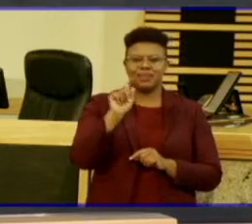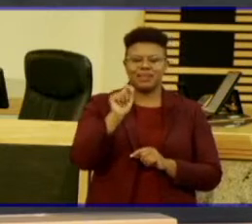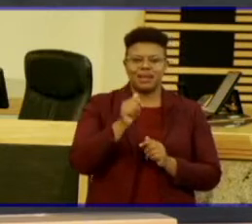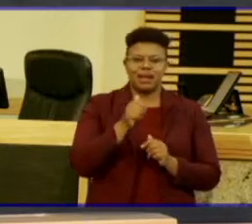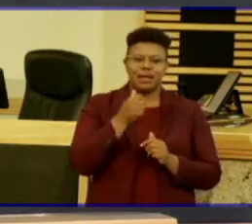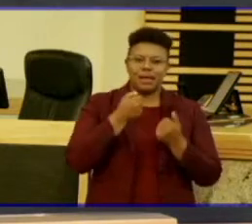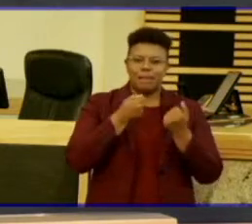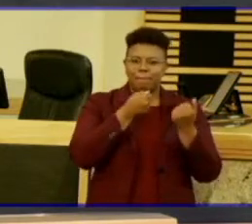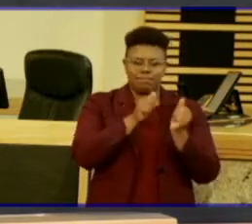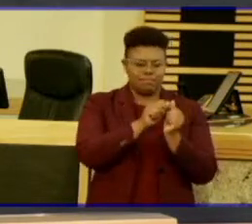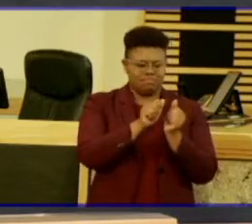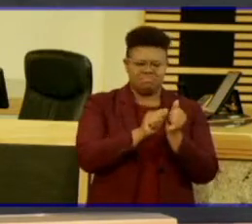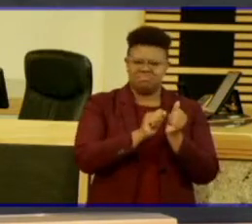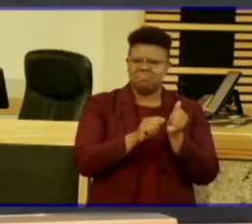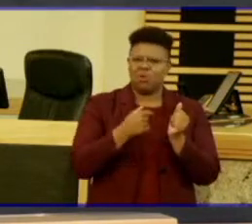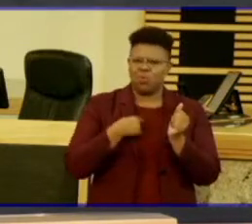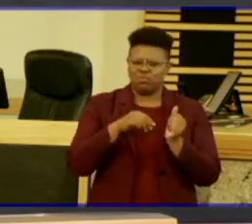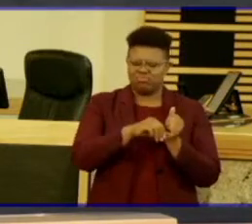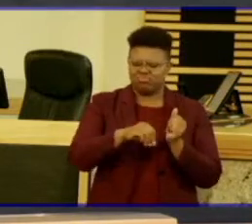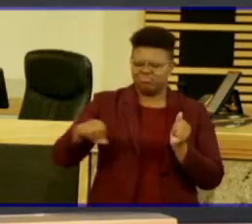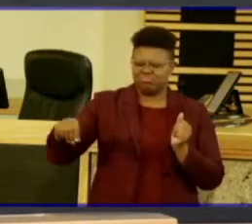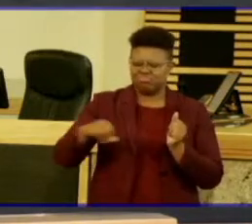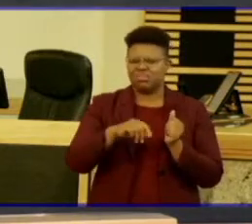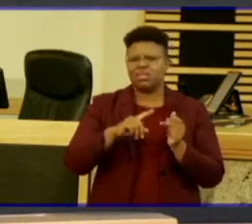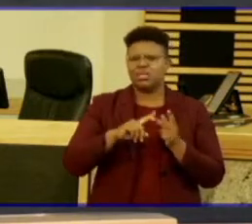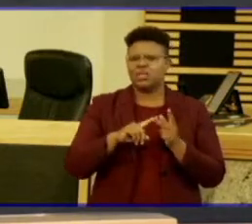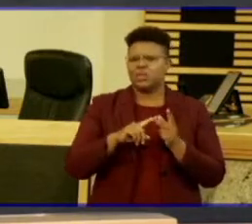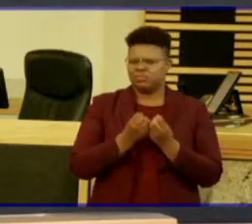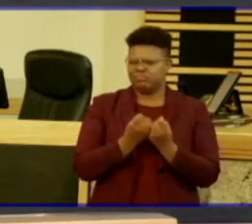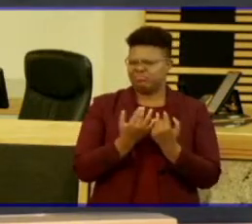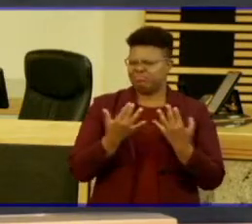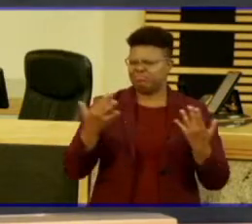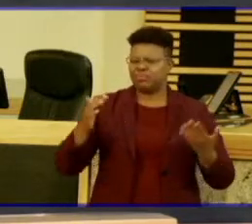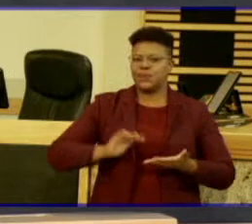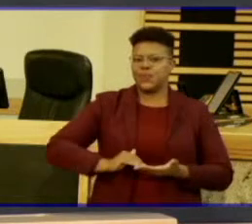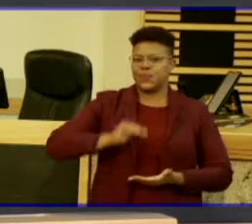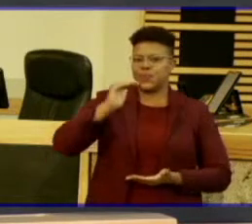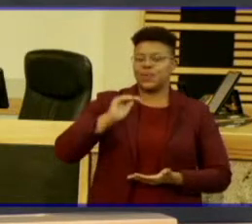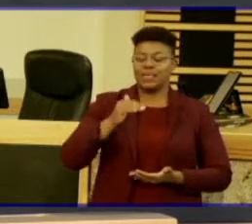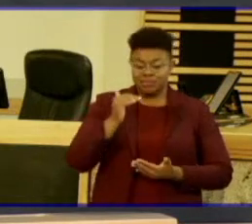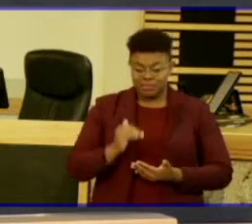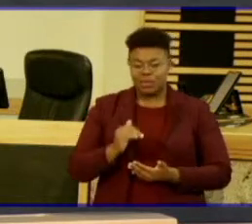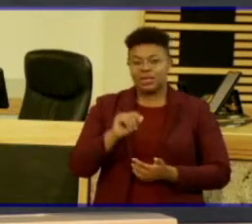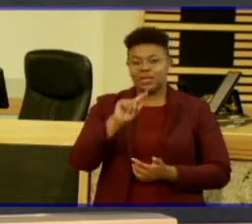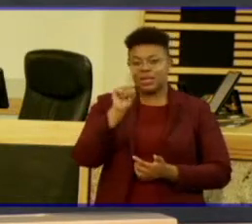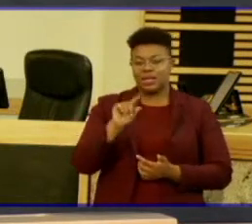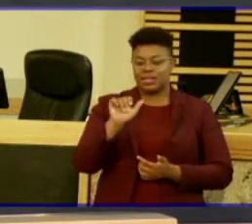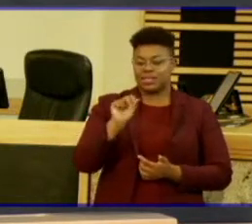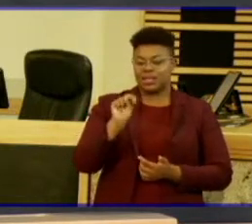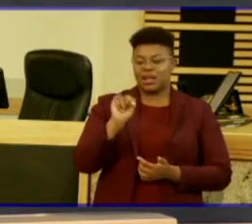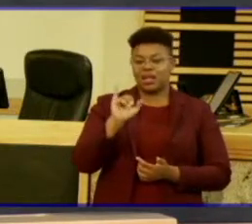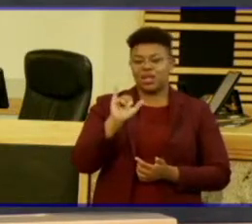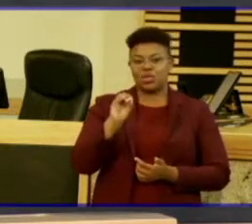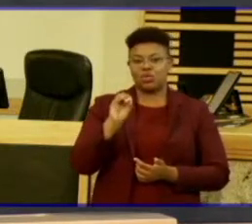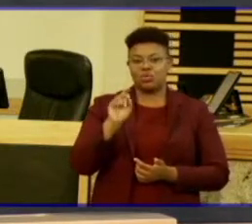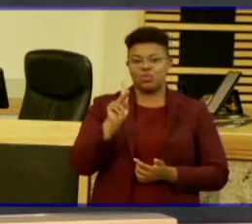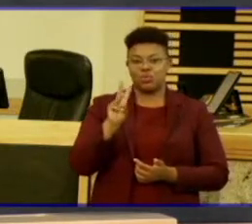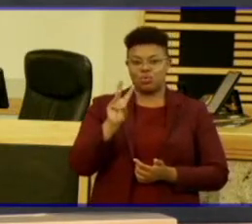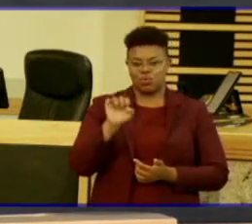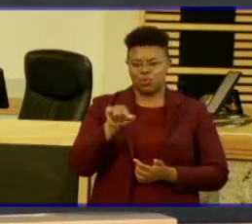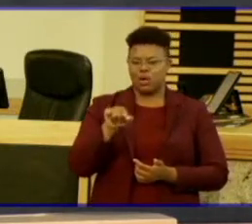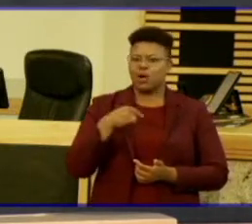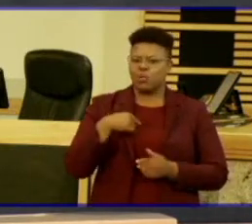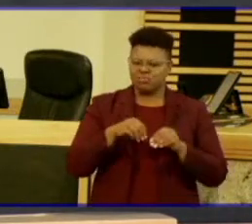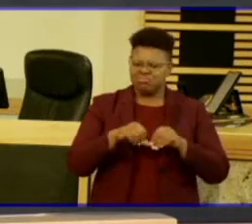of maize and 150 hectares of vegetables, while at Zanyokwe, we are supporting an area of 43 hectares with irrigation scheme for